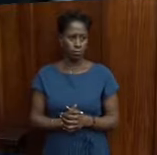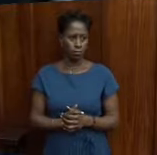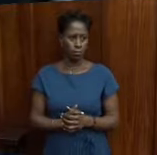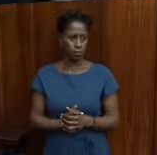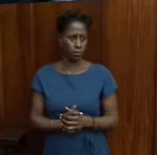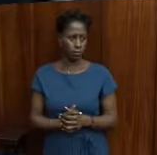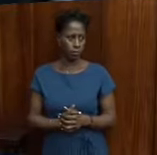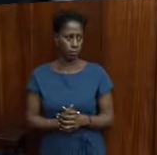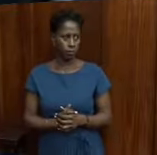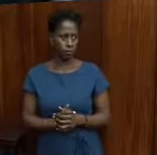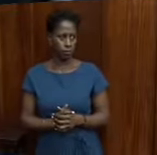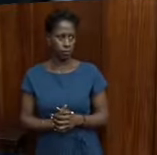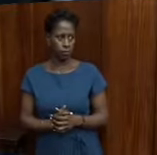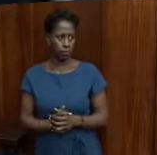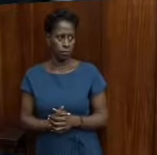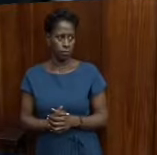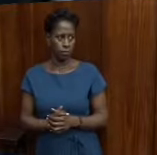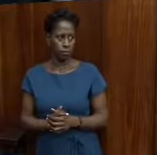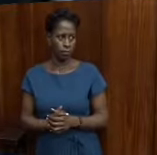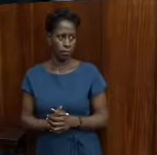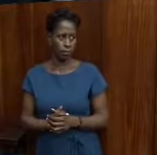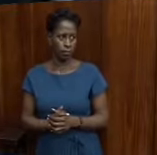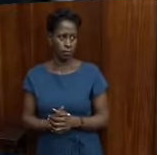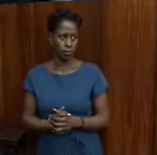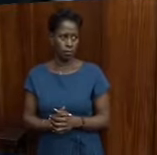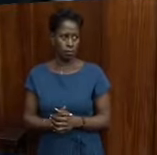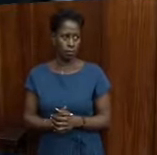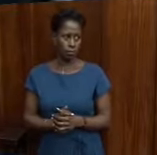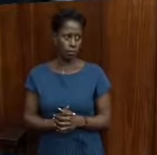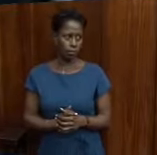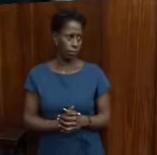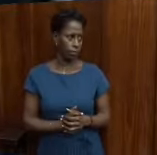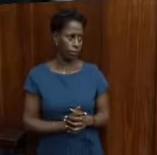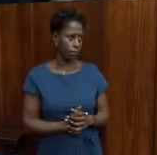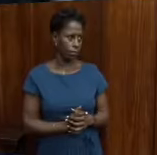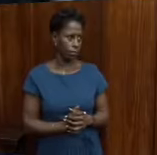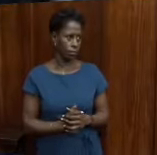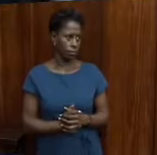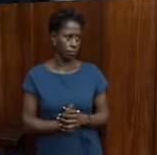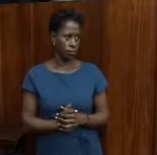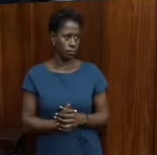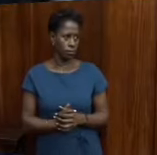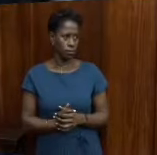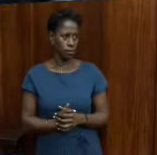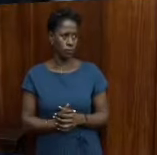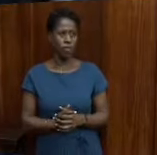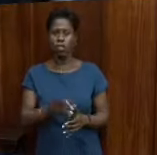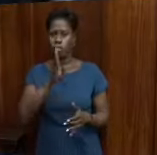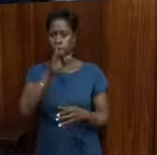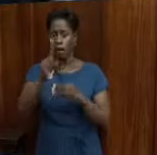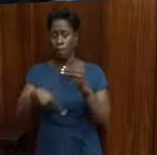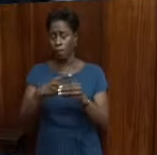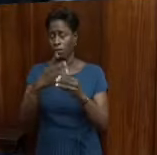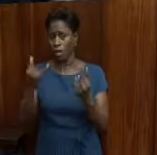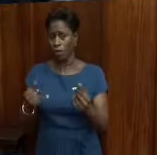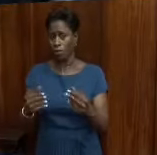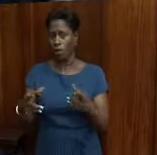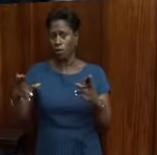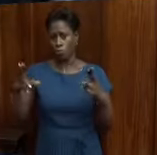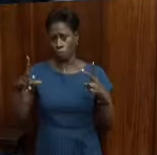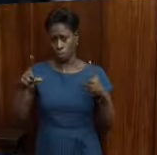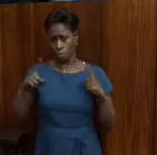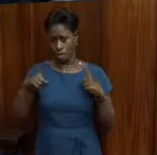in the allocation of portfolios, I signaled my intention to pay special attention to the retired and elderly by